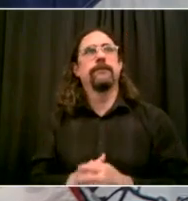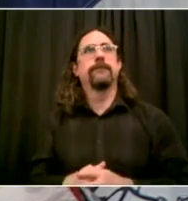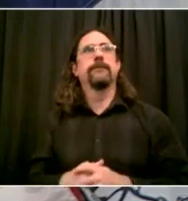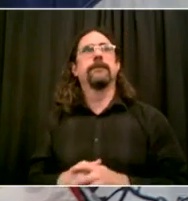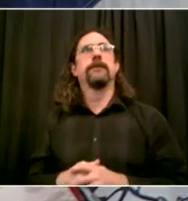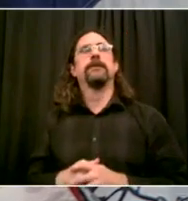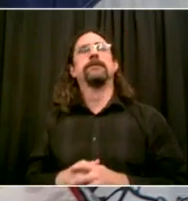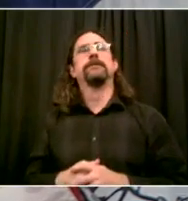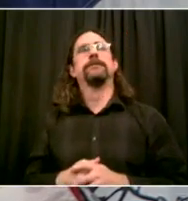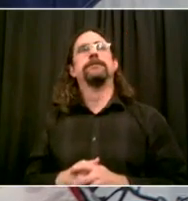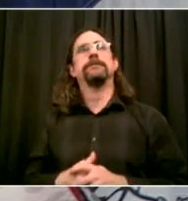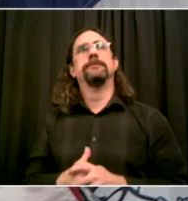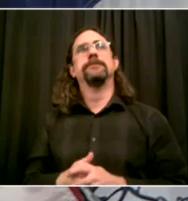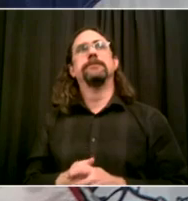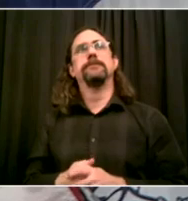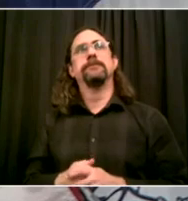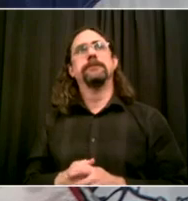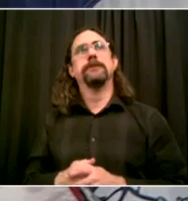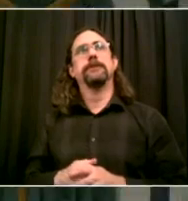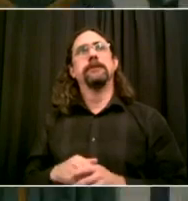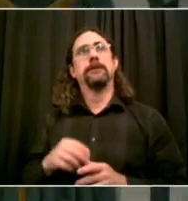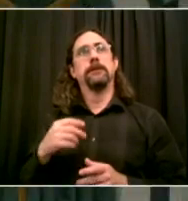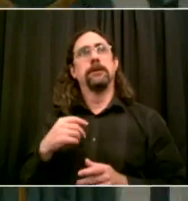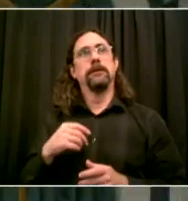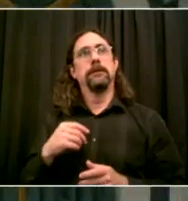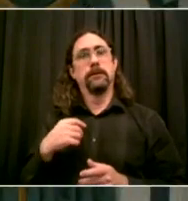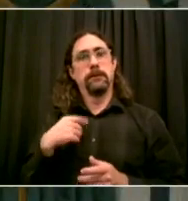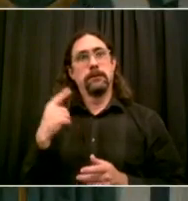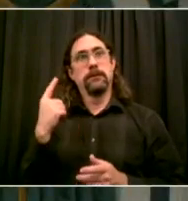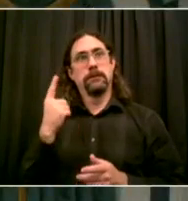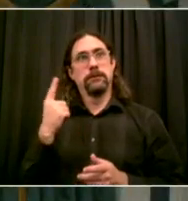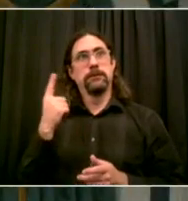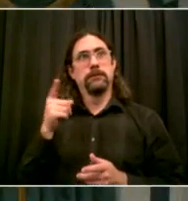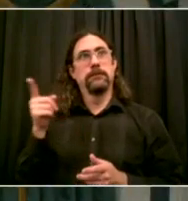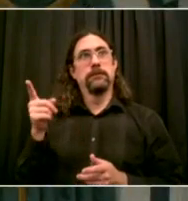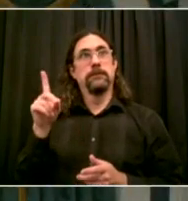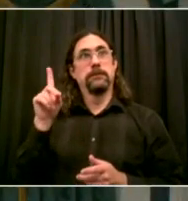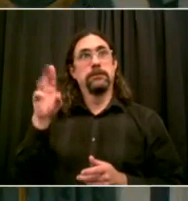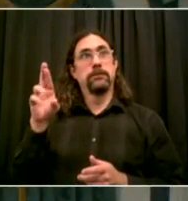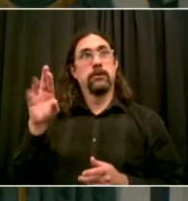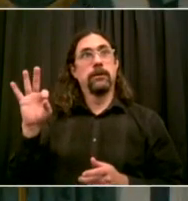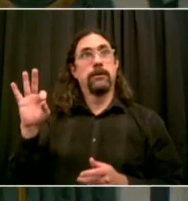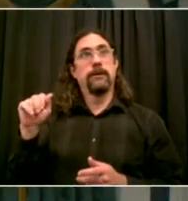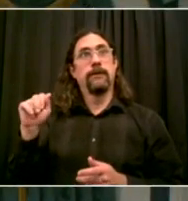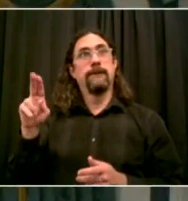is 260 tests per 100,000 residents in a zip code is